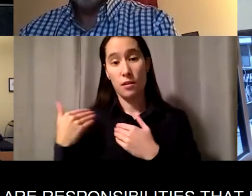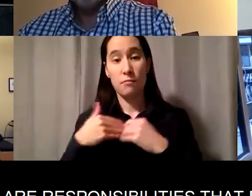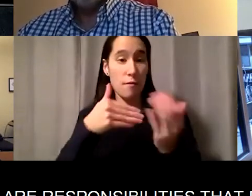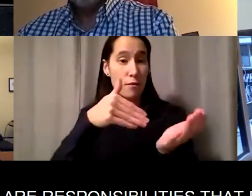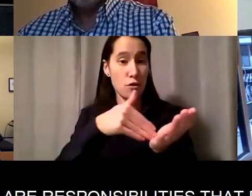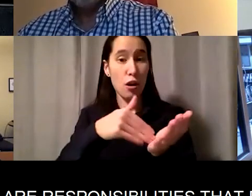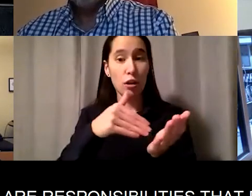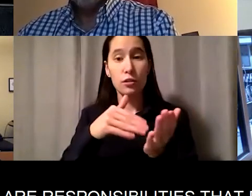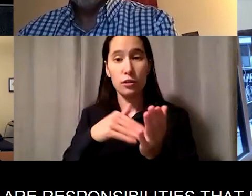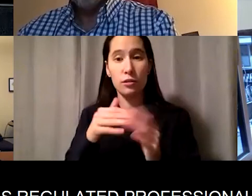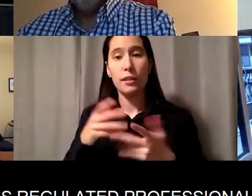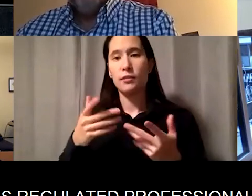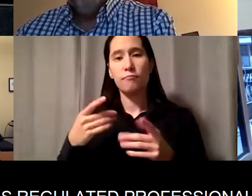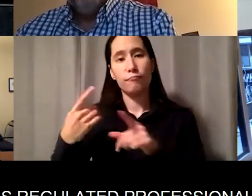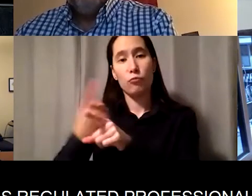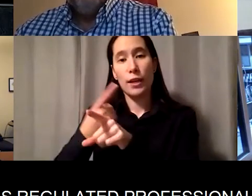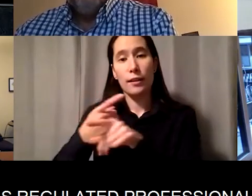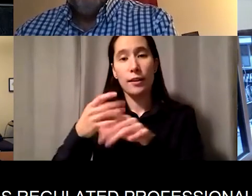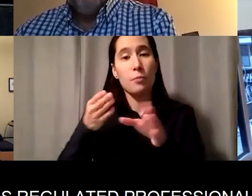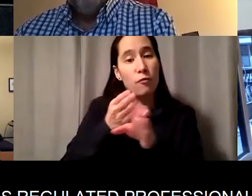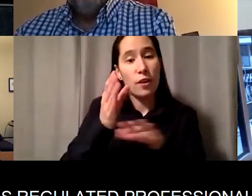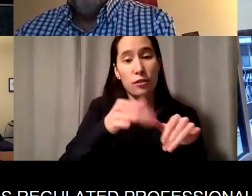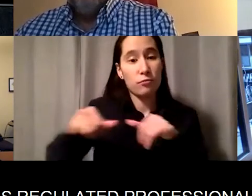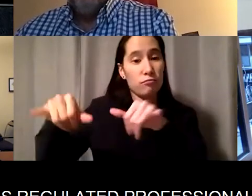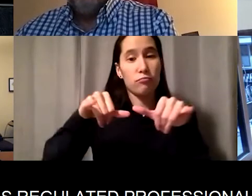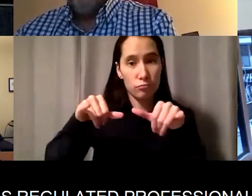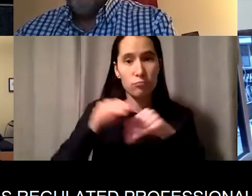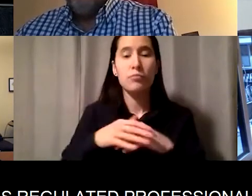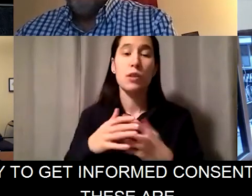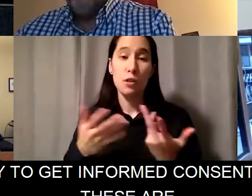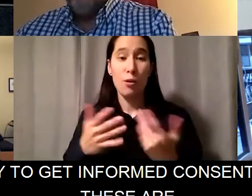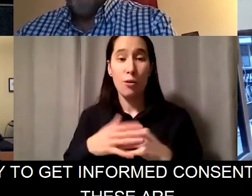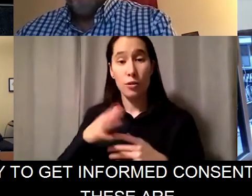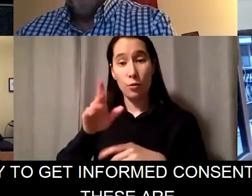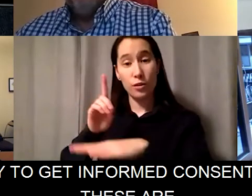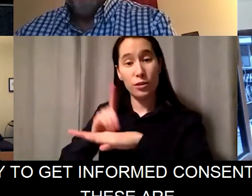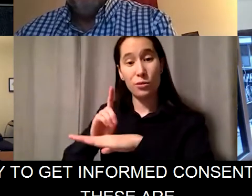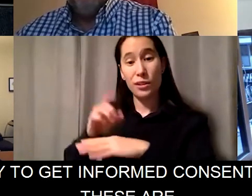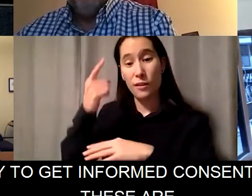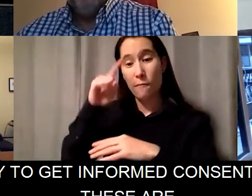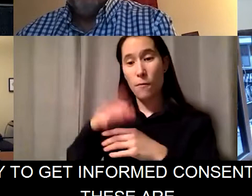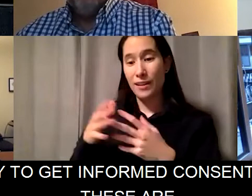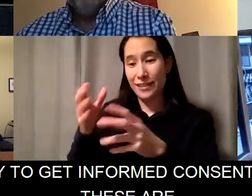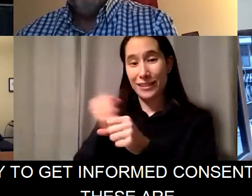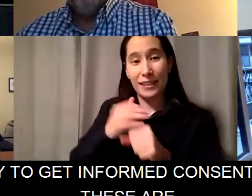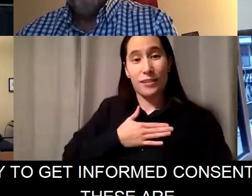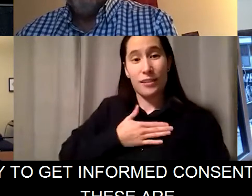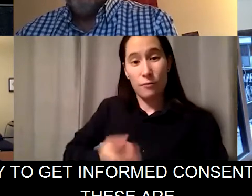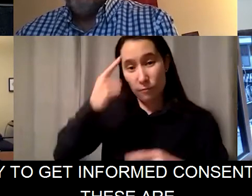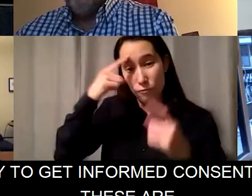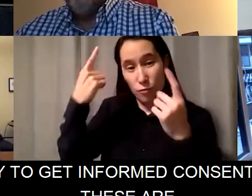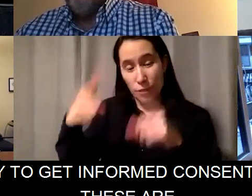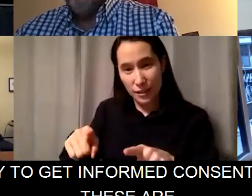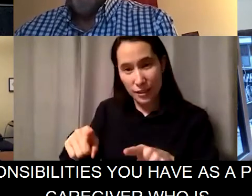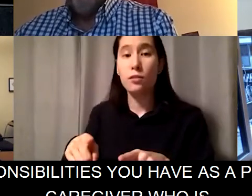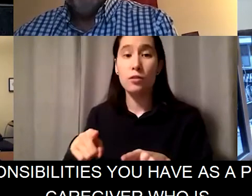as regulated professionals. And your duty to get informed consent and to consult, these are responsibilities you have as a person,